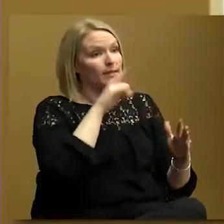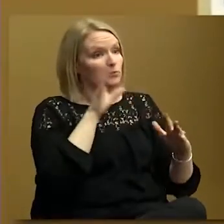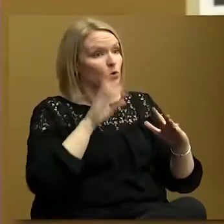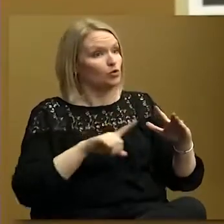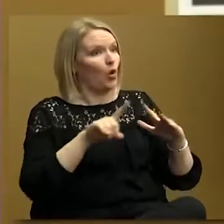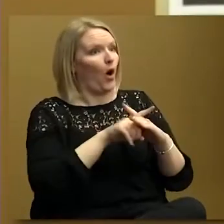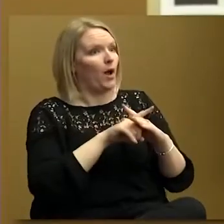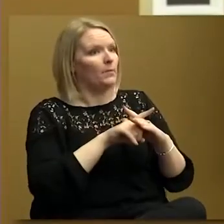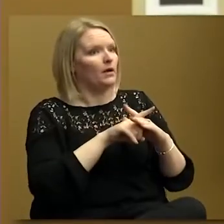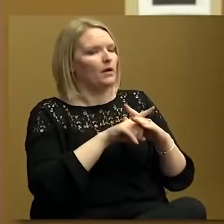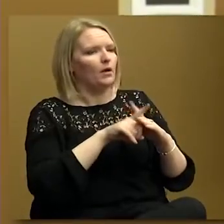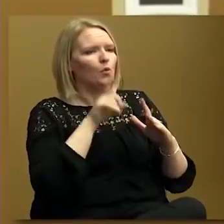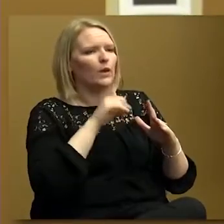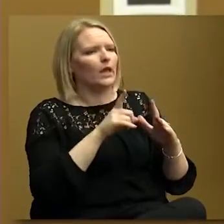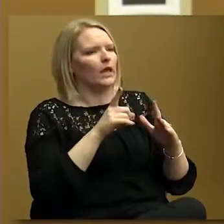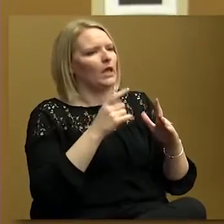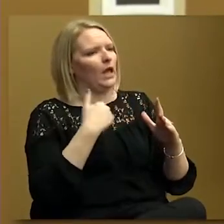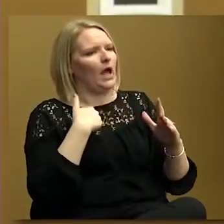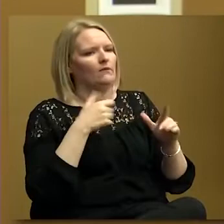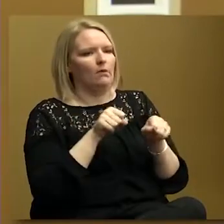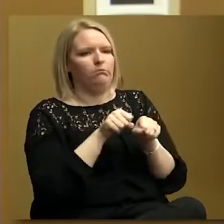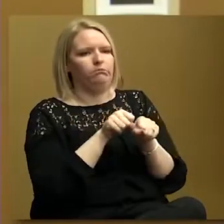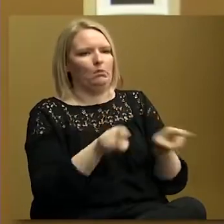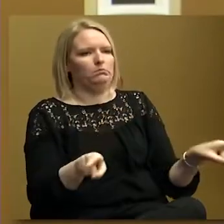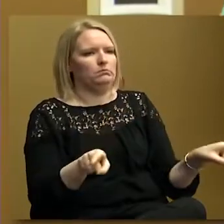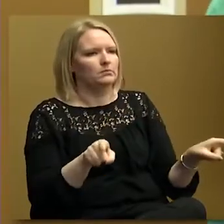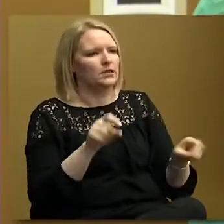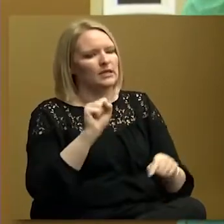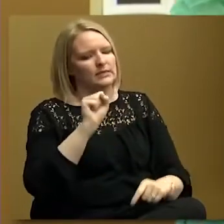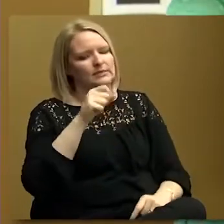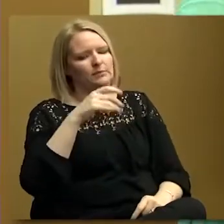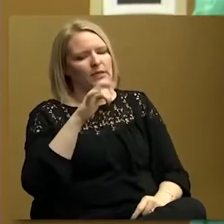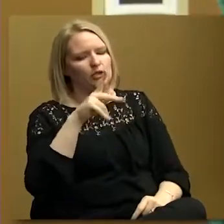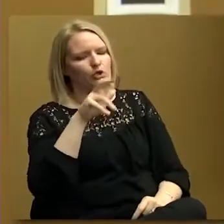so splintered, with splintered skills. I call it splintered.